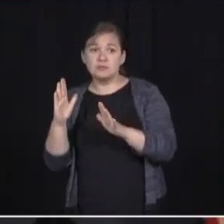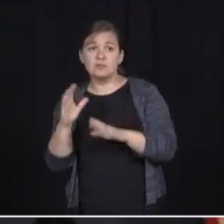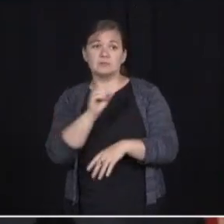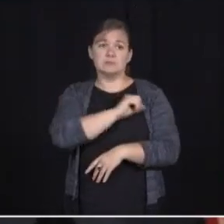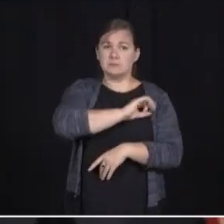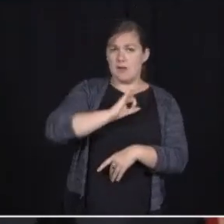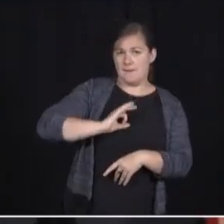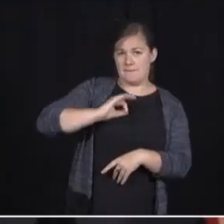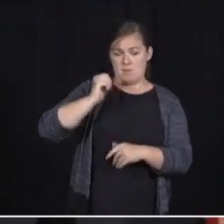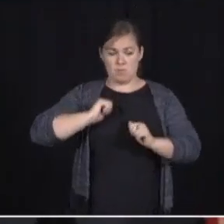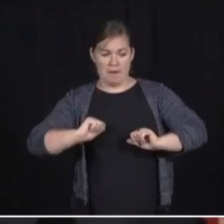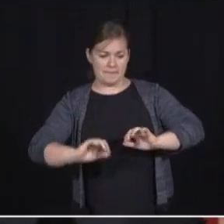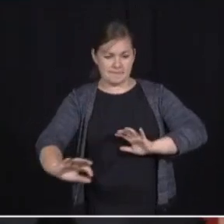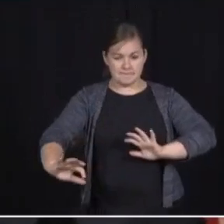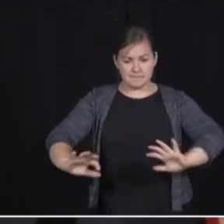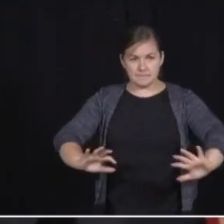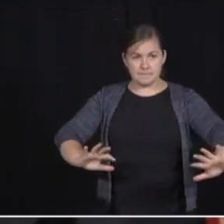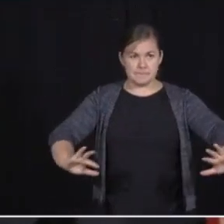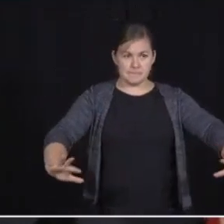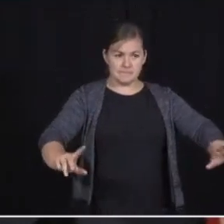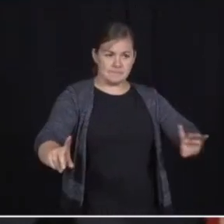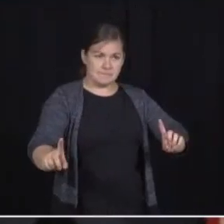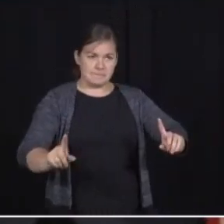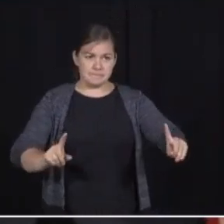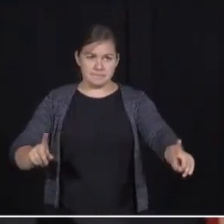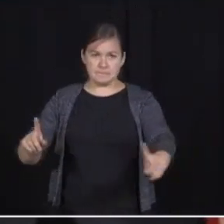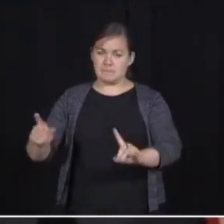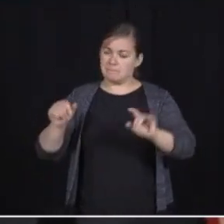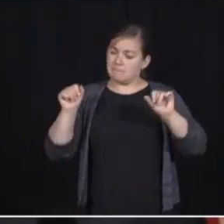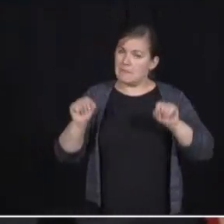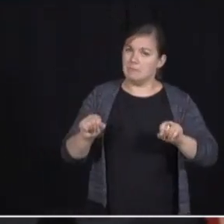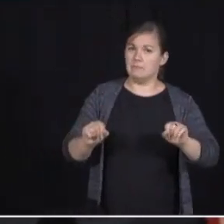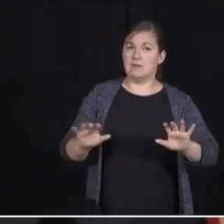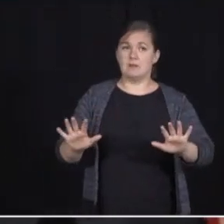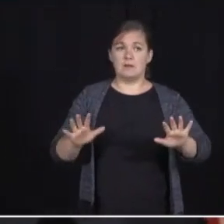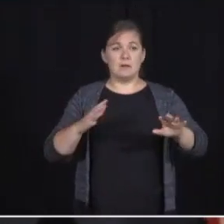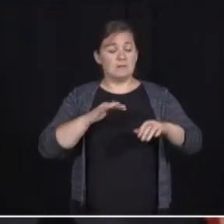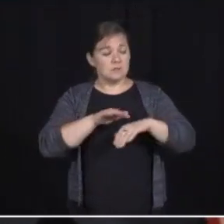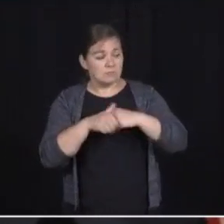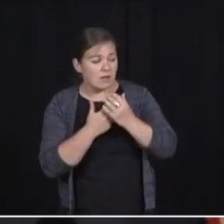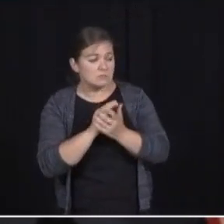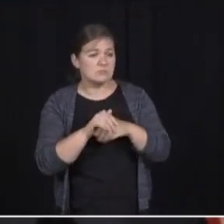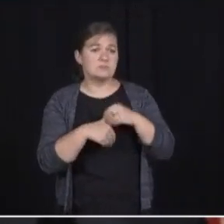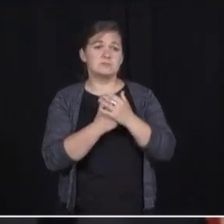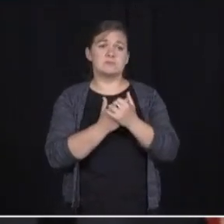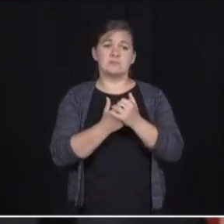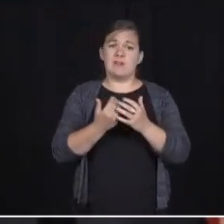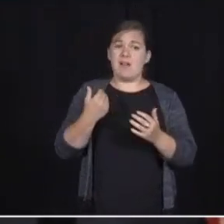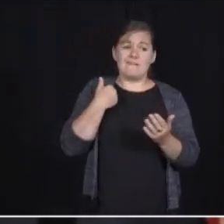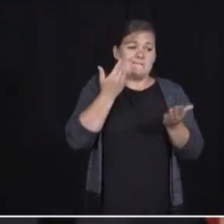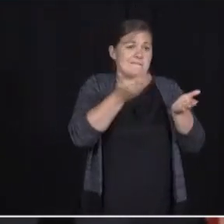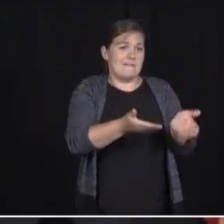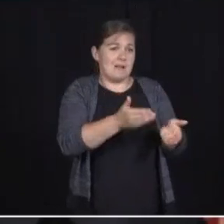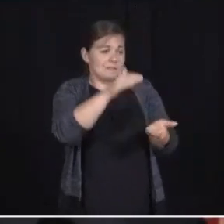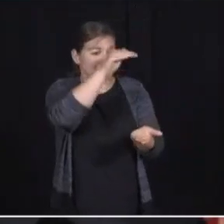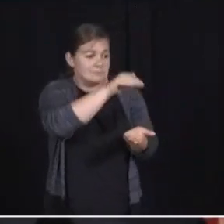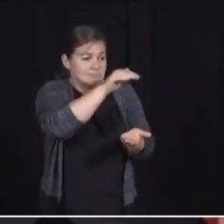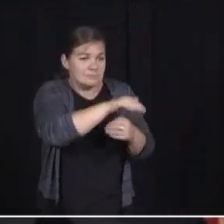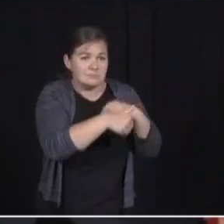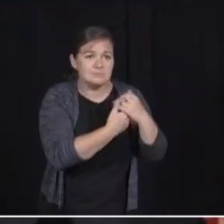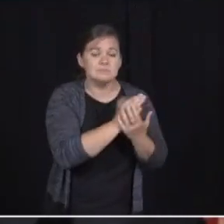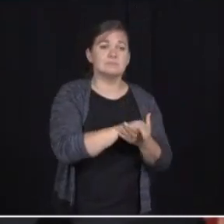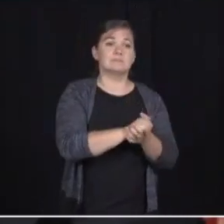as much as possible. And hand washing, there'll be very easy access to hand washing facilities